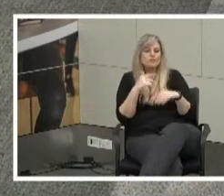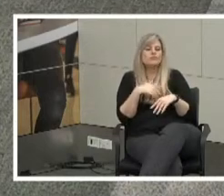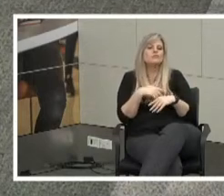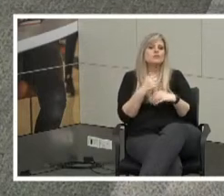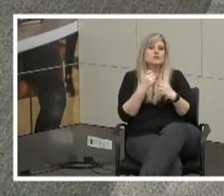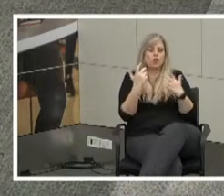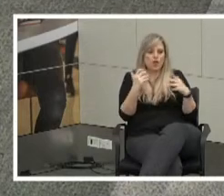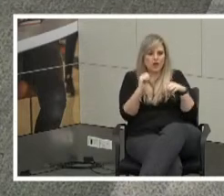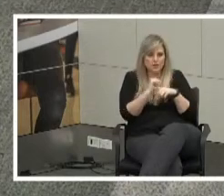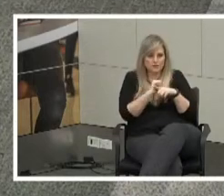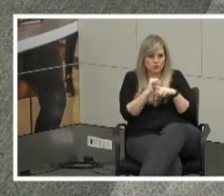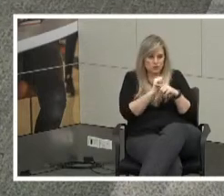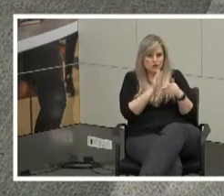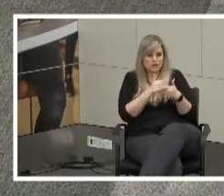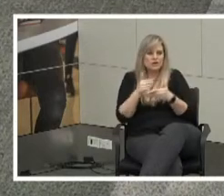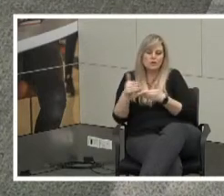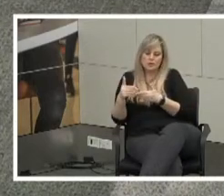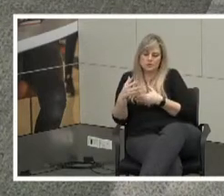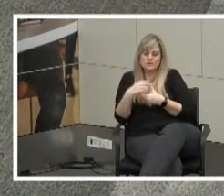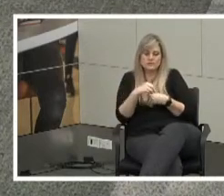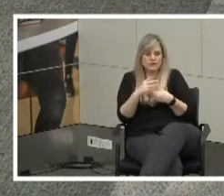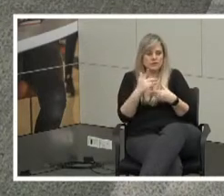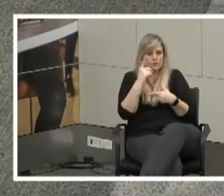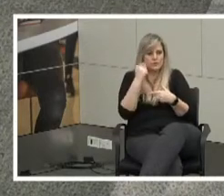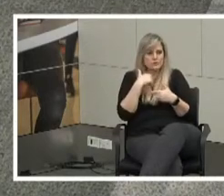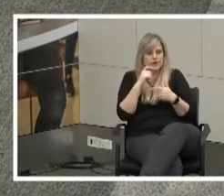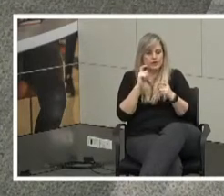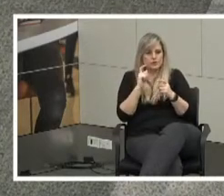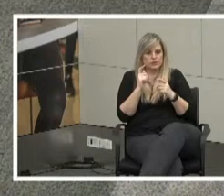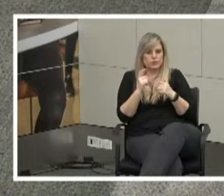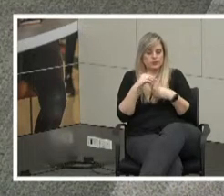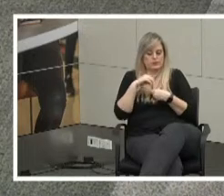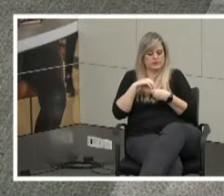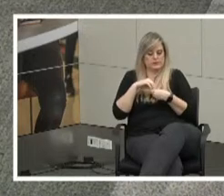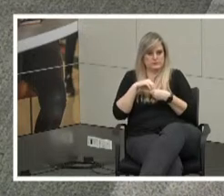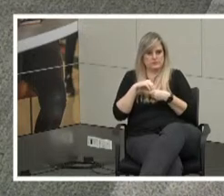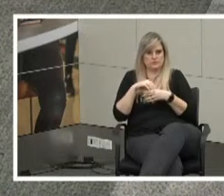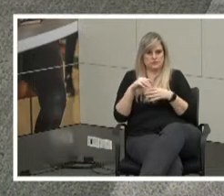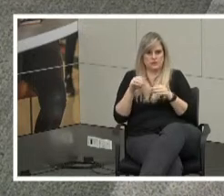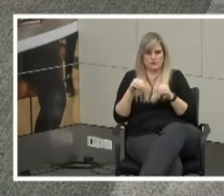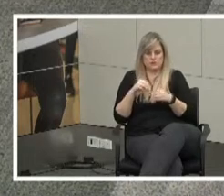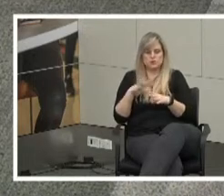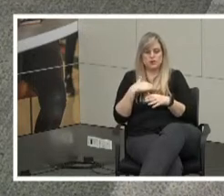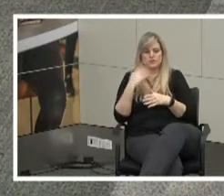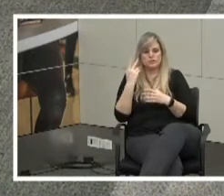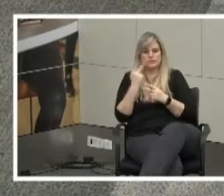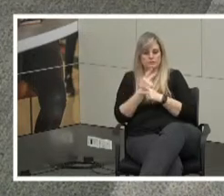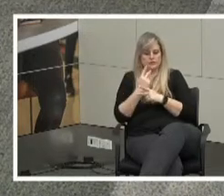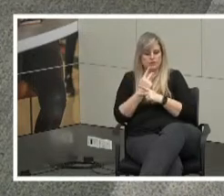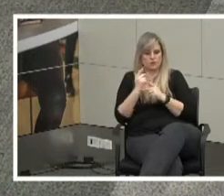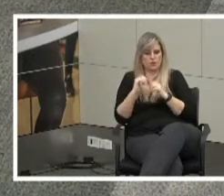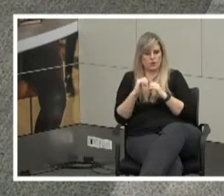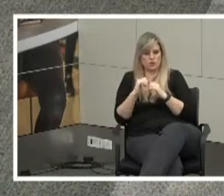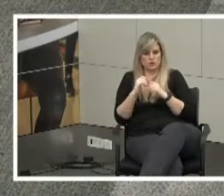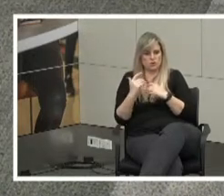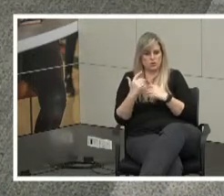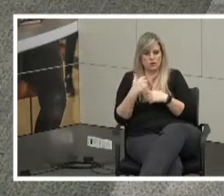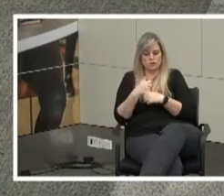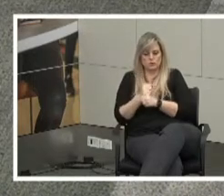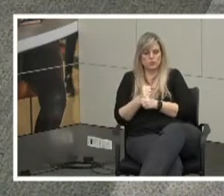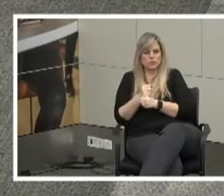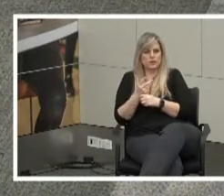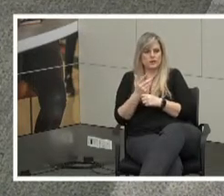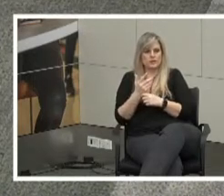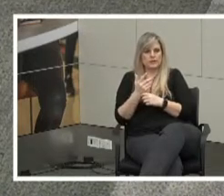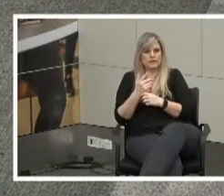of training components because we had to calibrate internally in order to produce for our principal equality